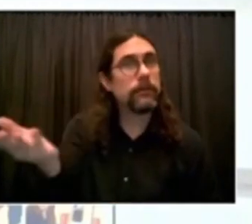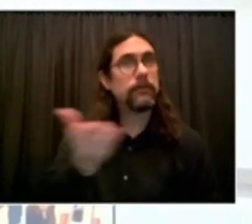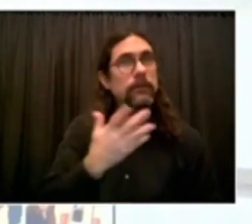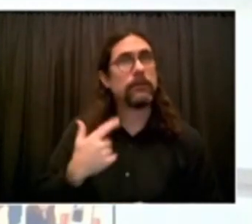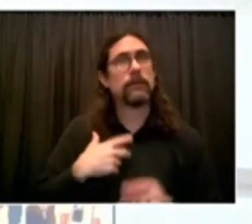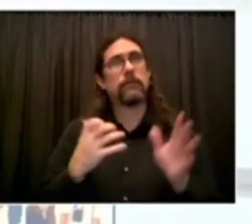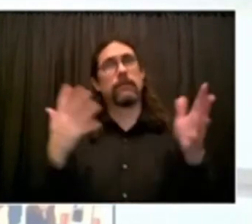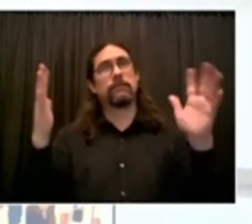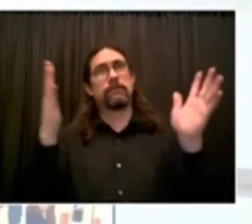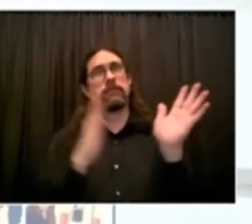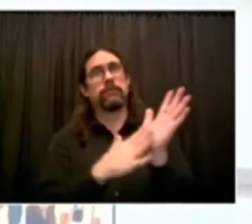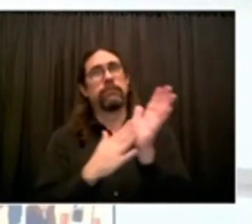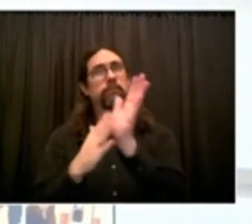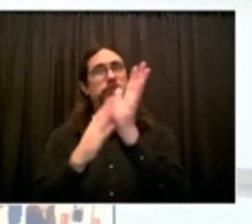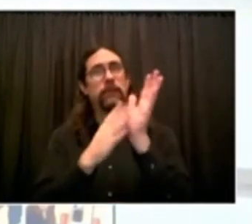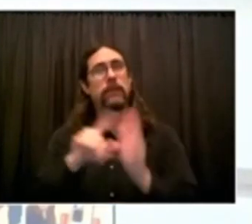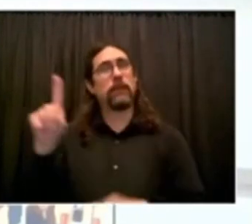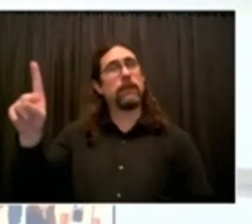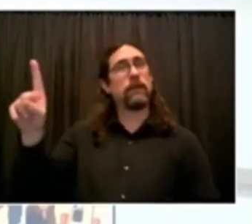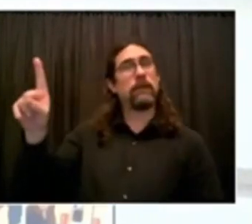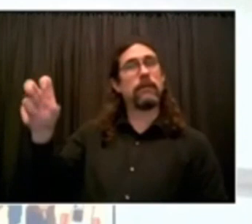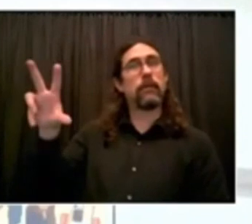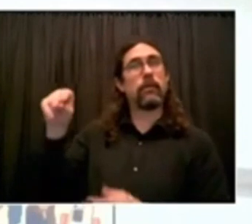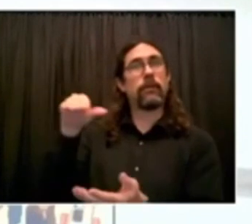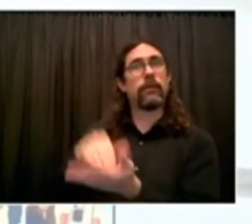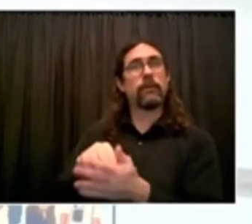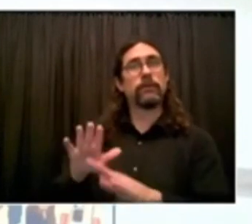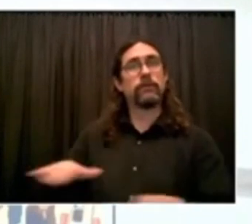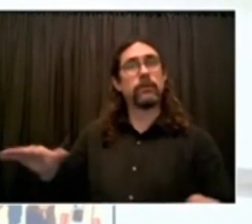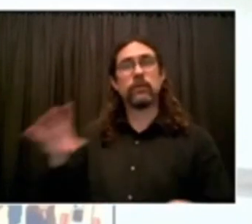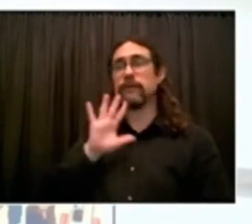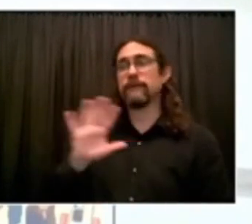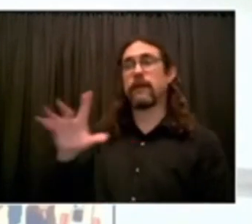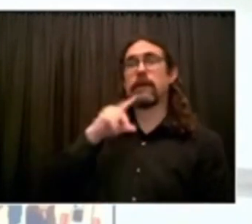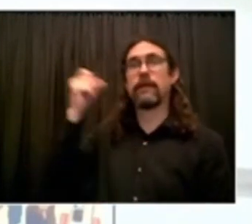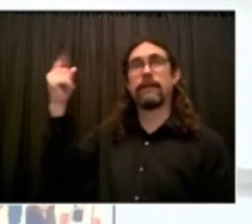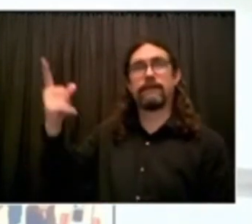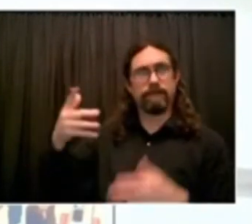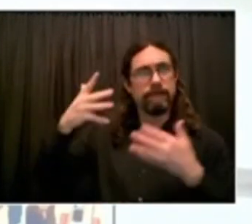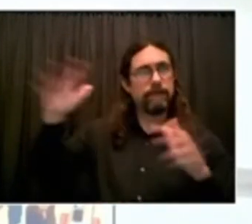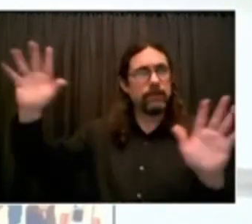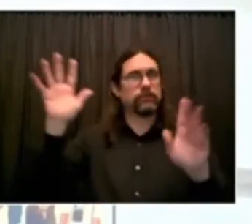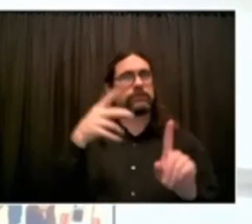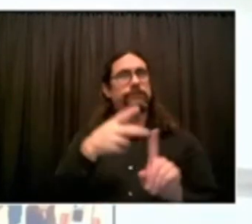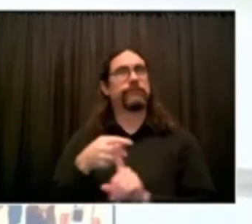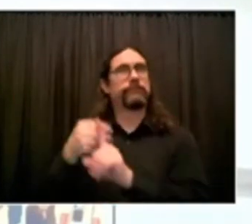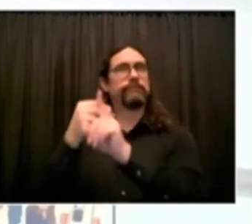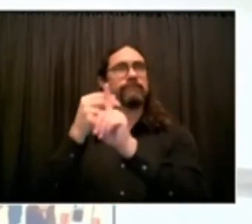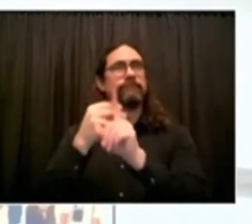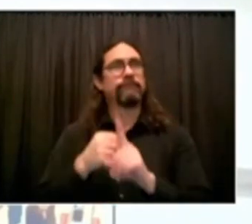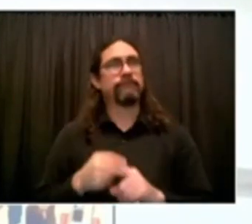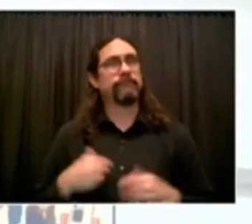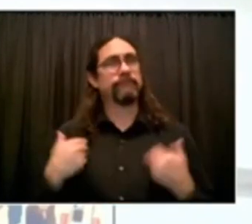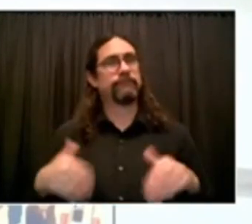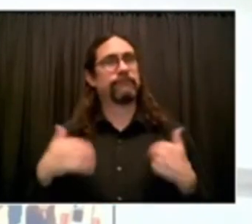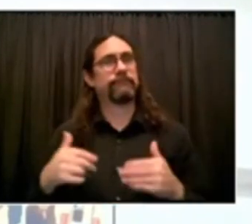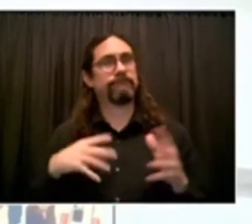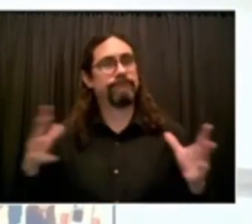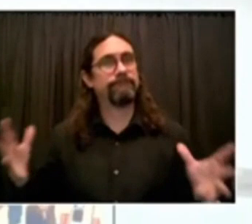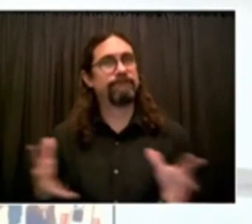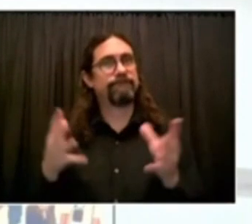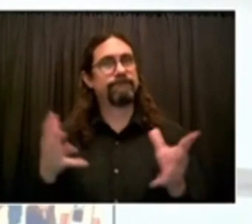became eligible. Extending the key to NYC to those 5 and up, and expanding our vaccine requirement for